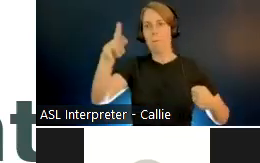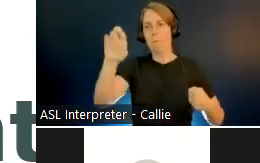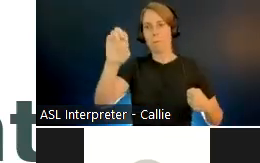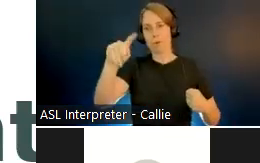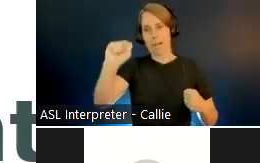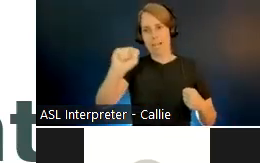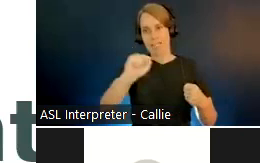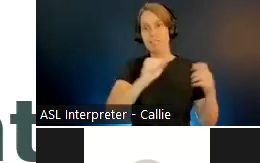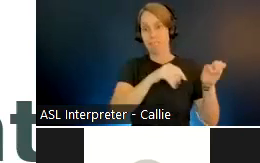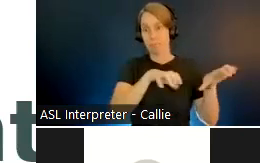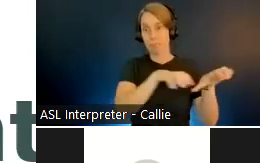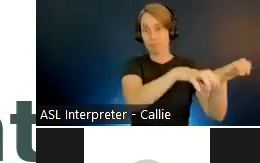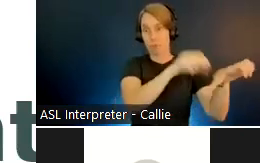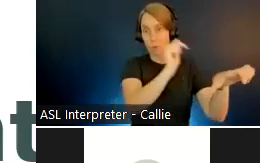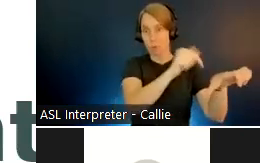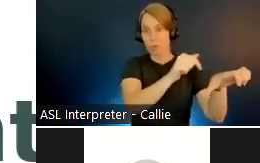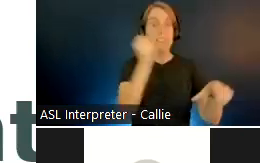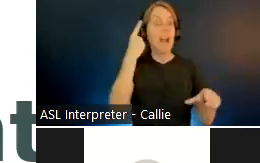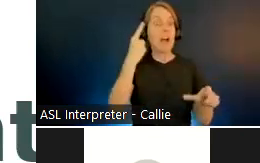they've applied for VR services.